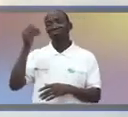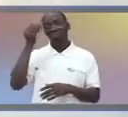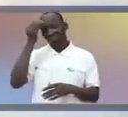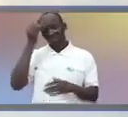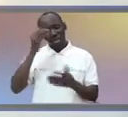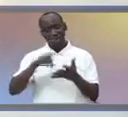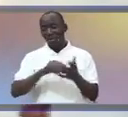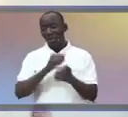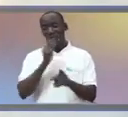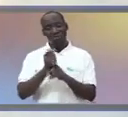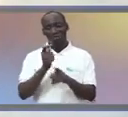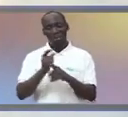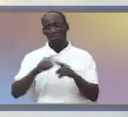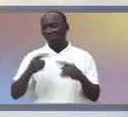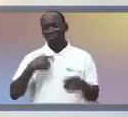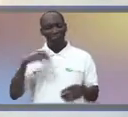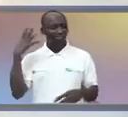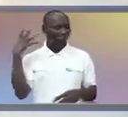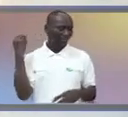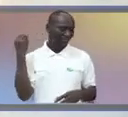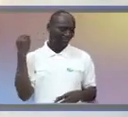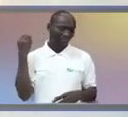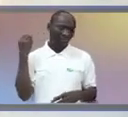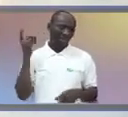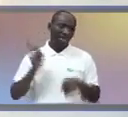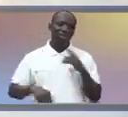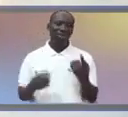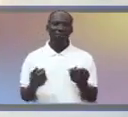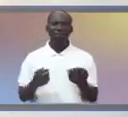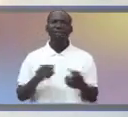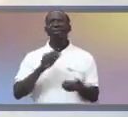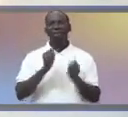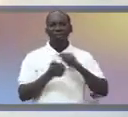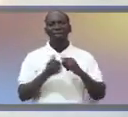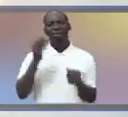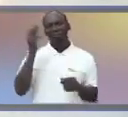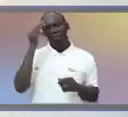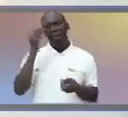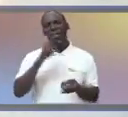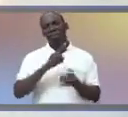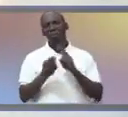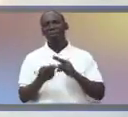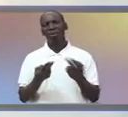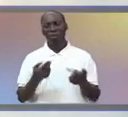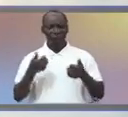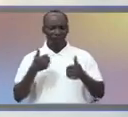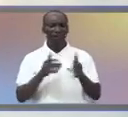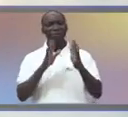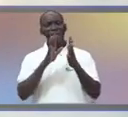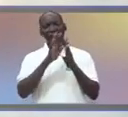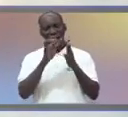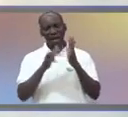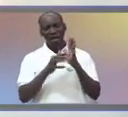no ba enji se kire wadwe na yes anamontuo enum yi bi wo mra wati asemu